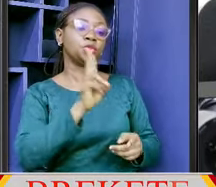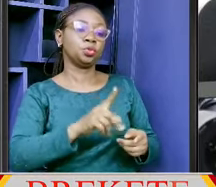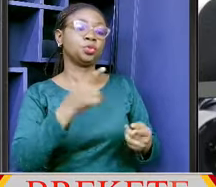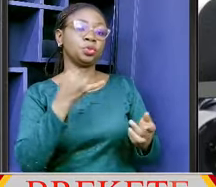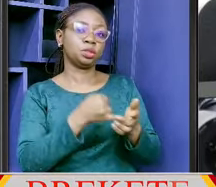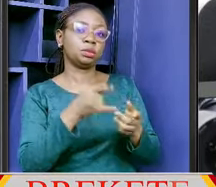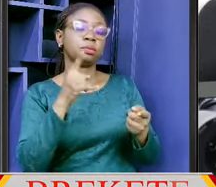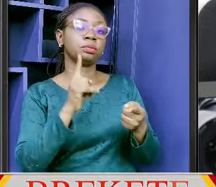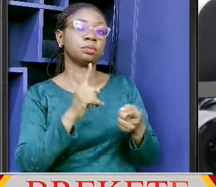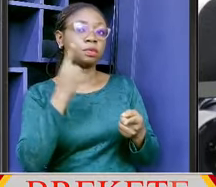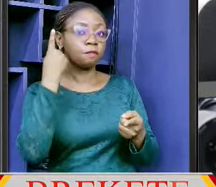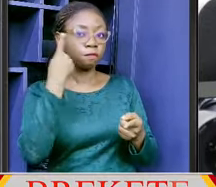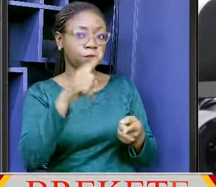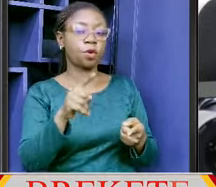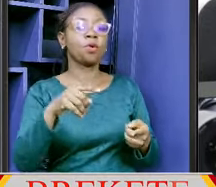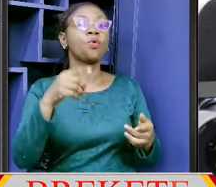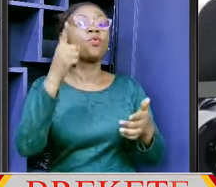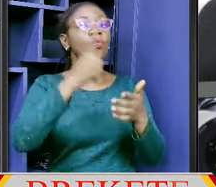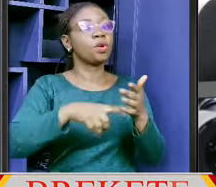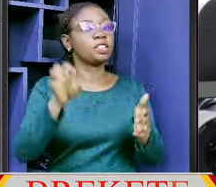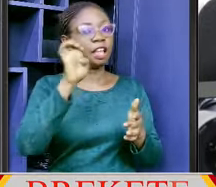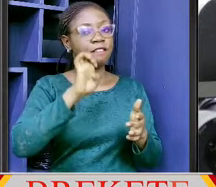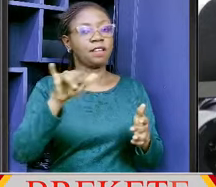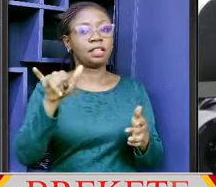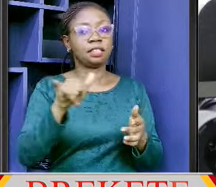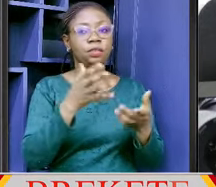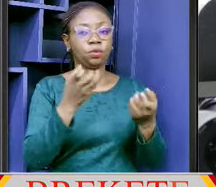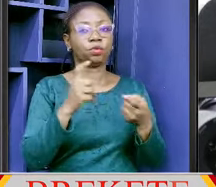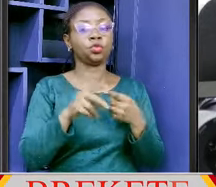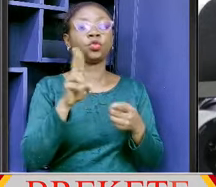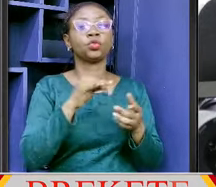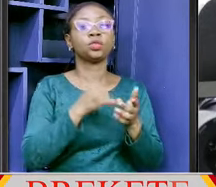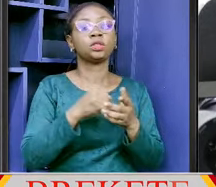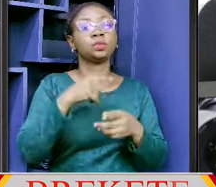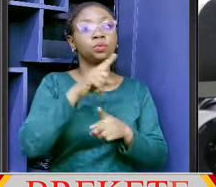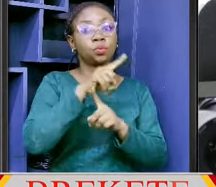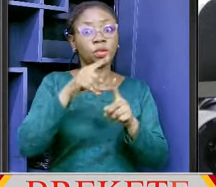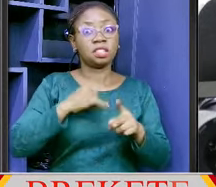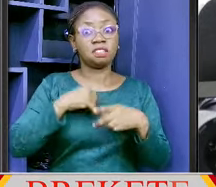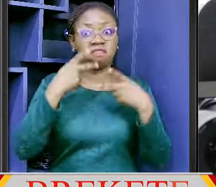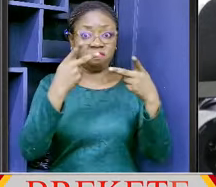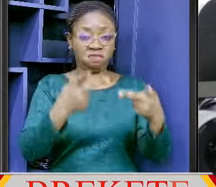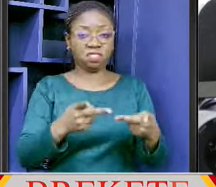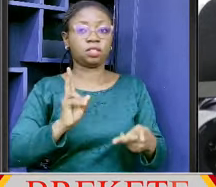it for whatever they like to use it when they come to visit us as